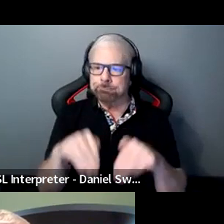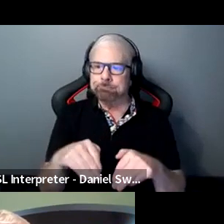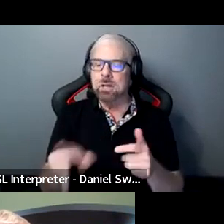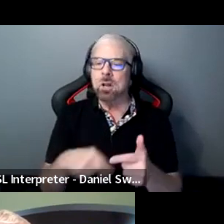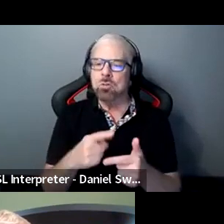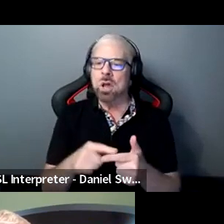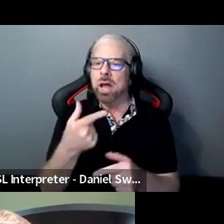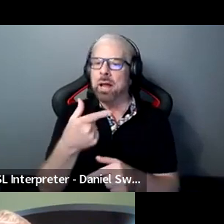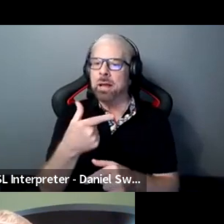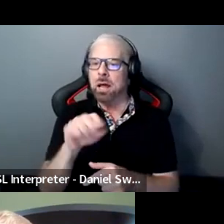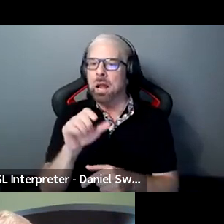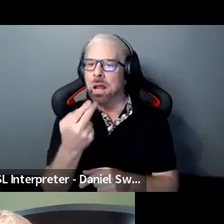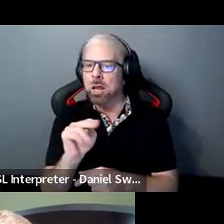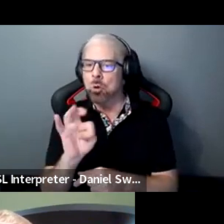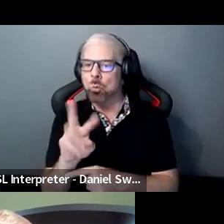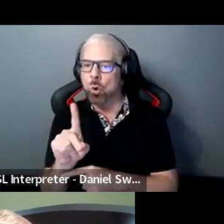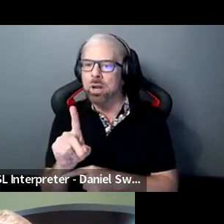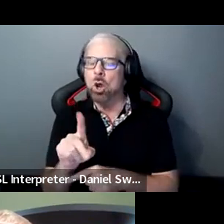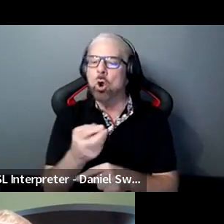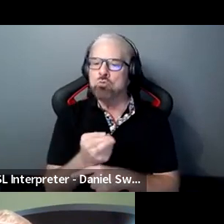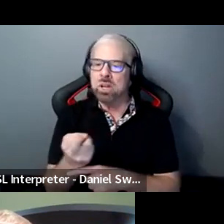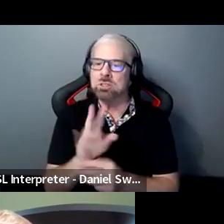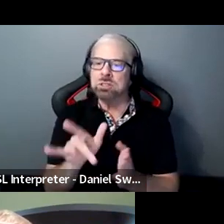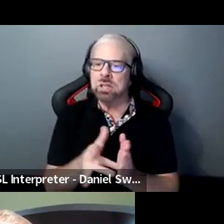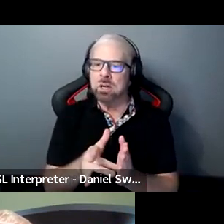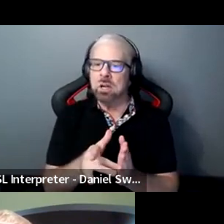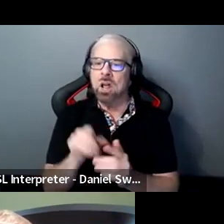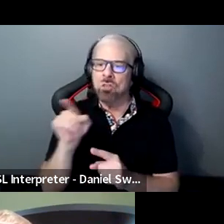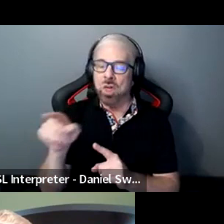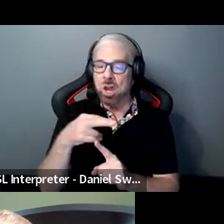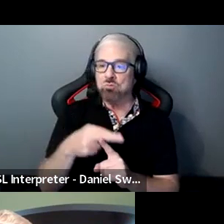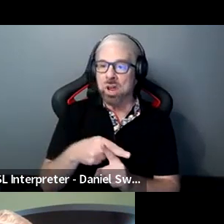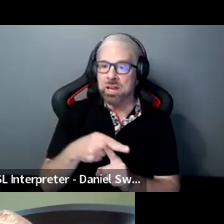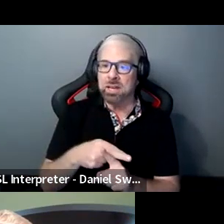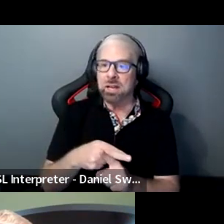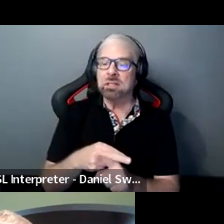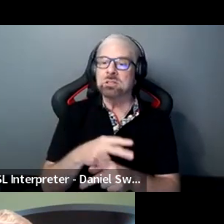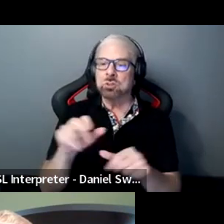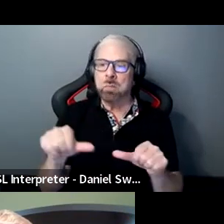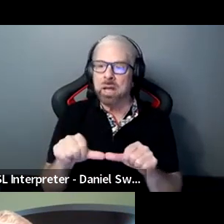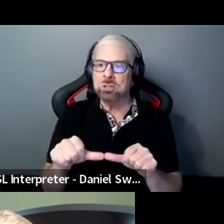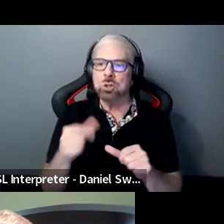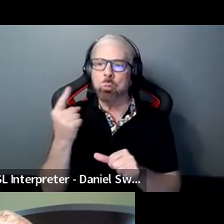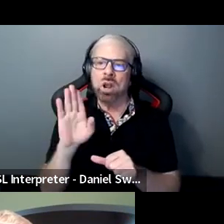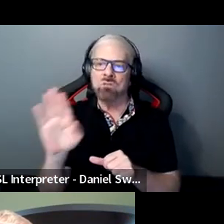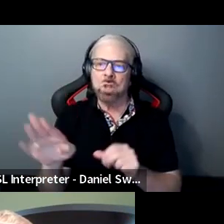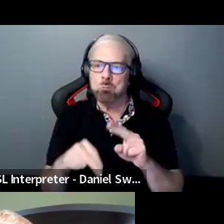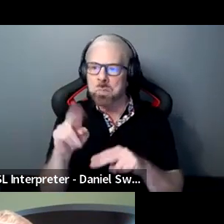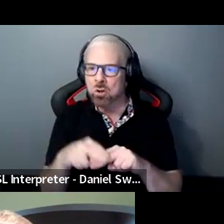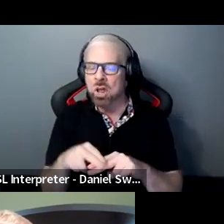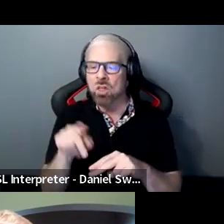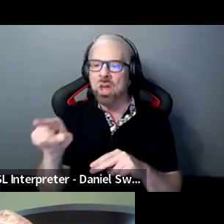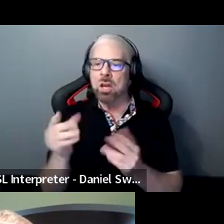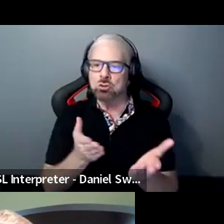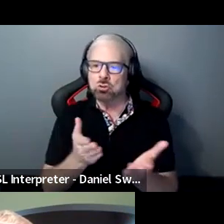at the Glenwood Resource Center in Glenwood, rented a space in one of their buildings so they could serve people in